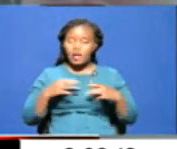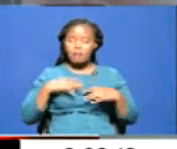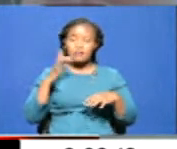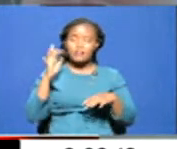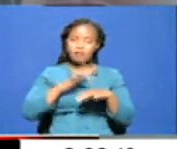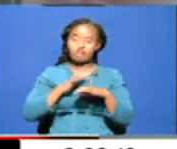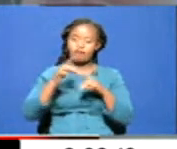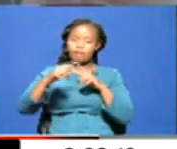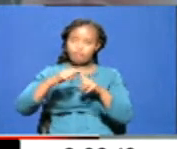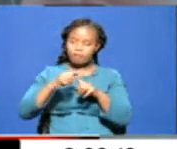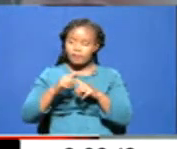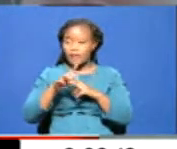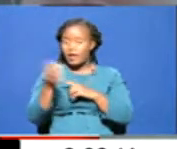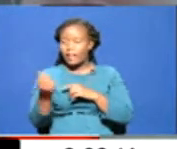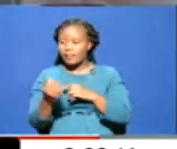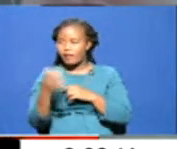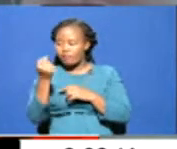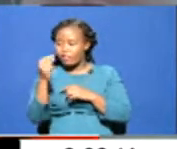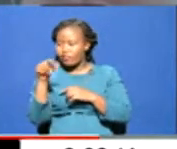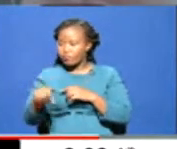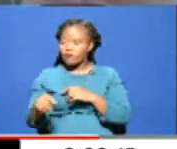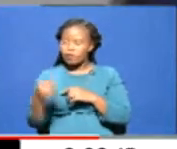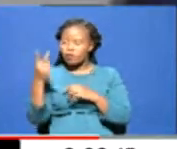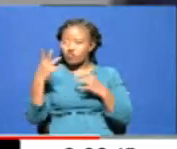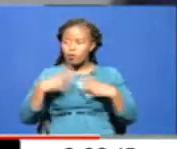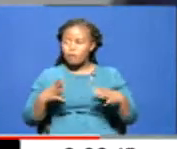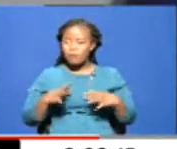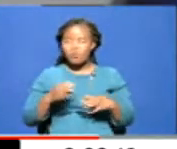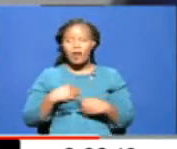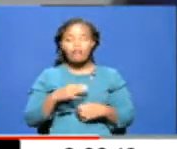over 5.2 million have died, sadly.